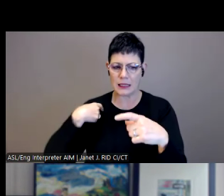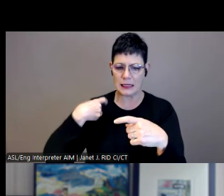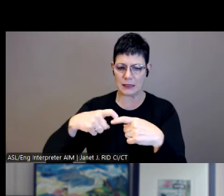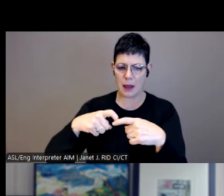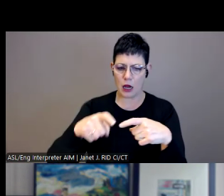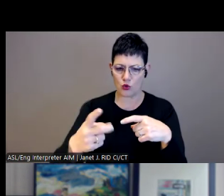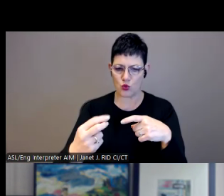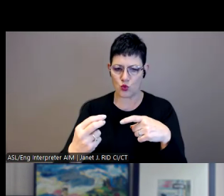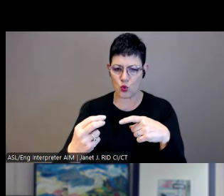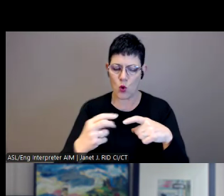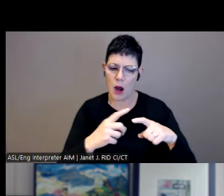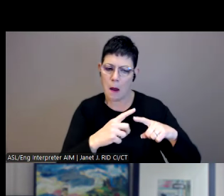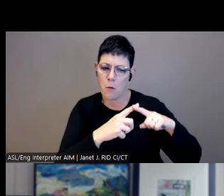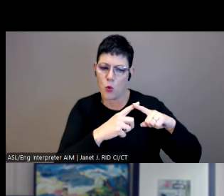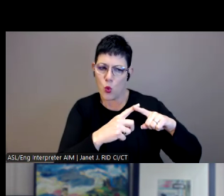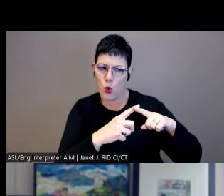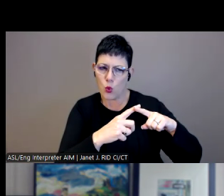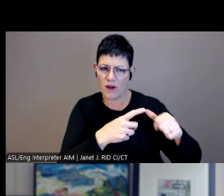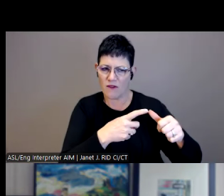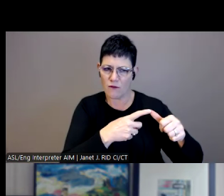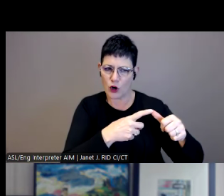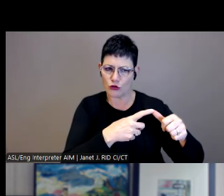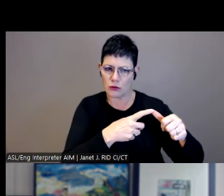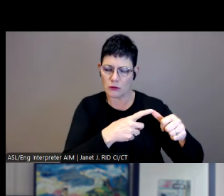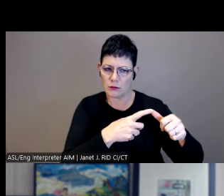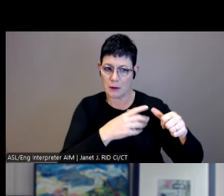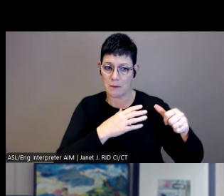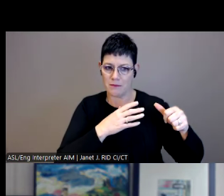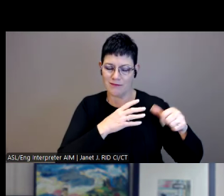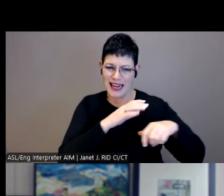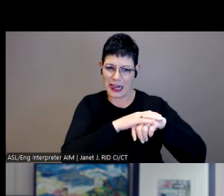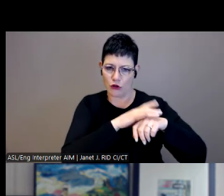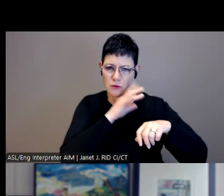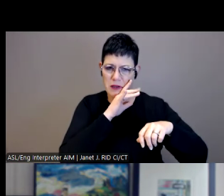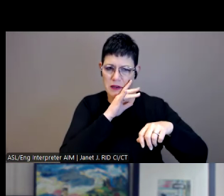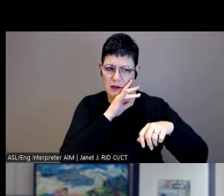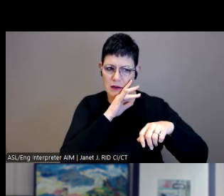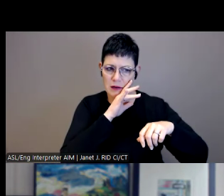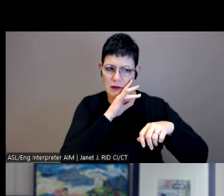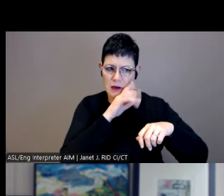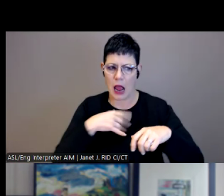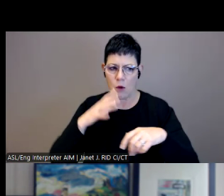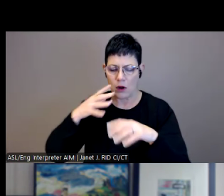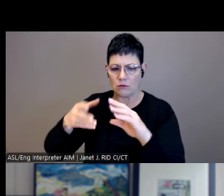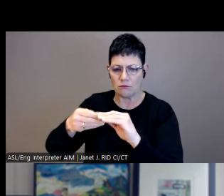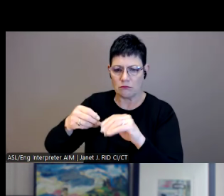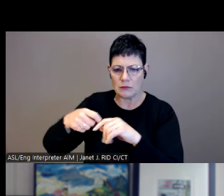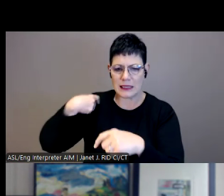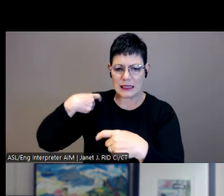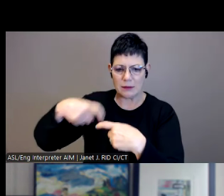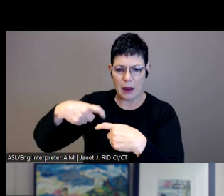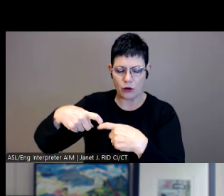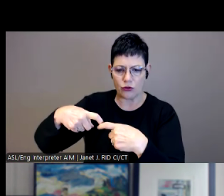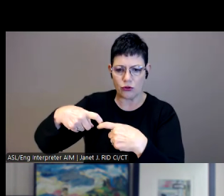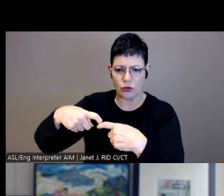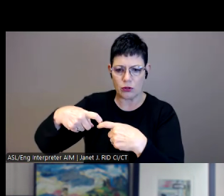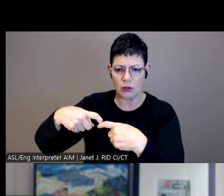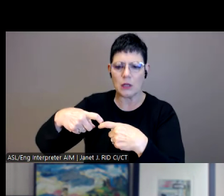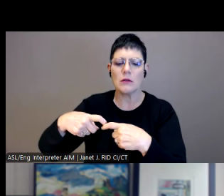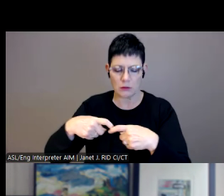to mute the original audio. So I'm going to say that in Spanish in case we have any native speakers here. Se